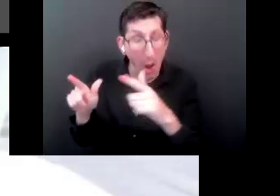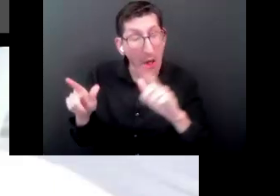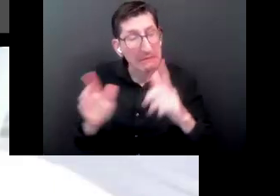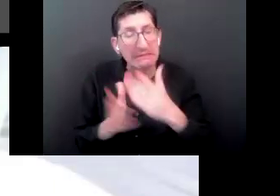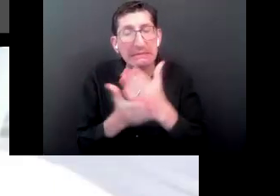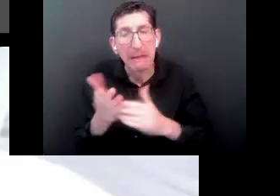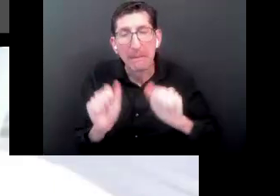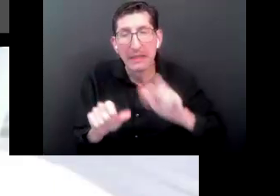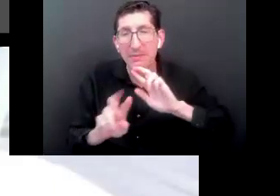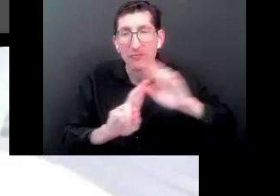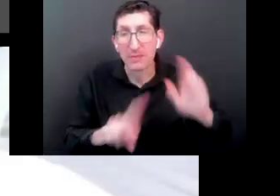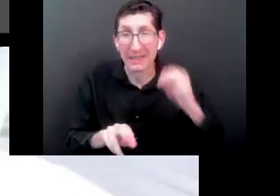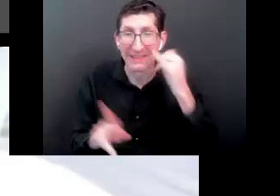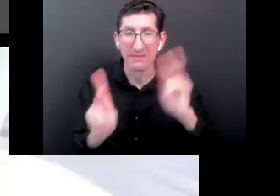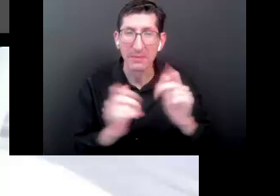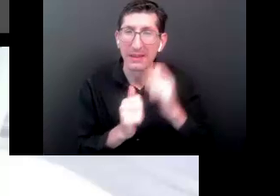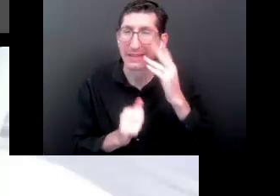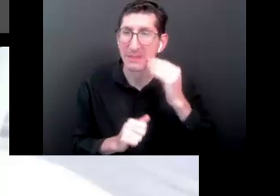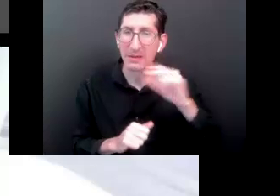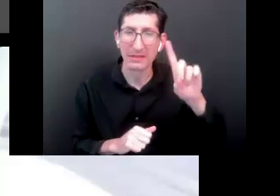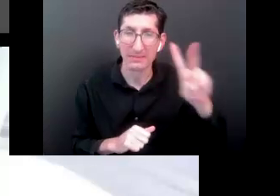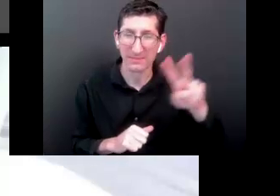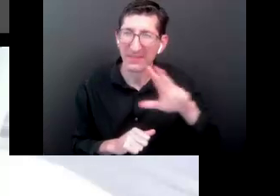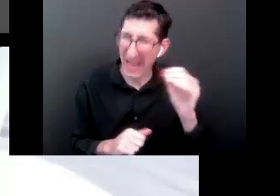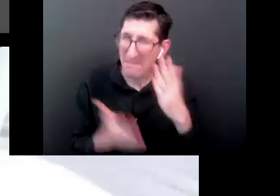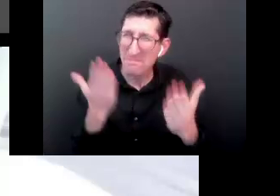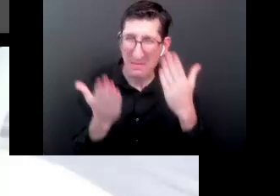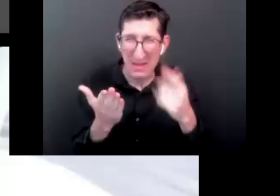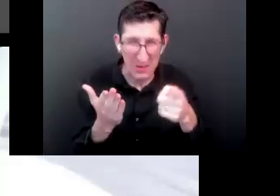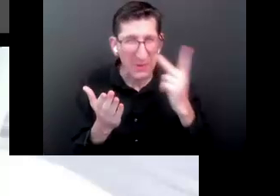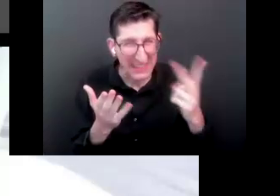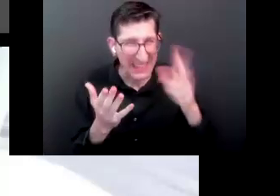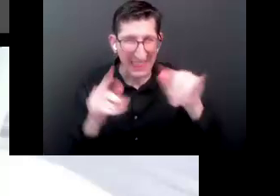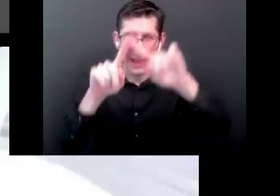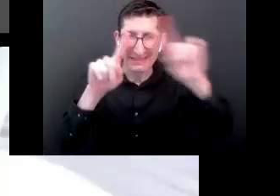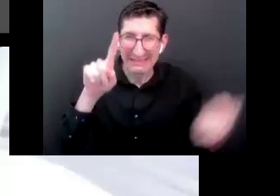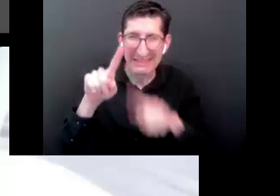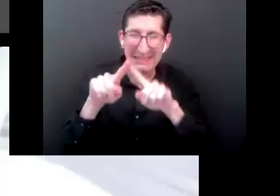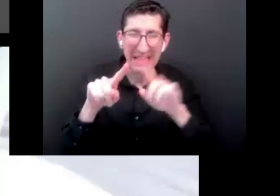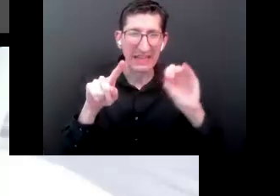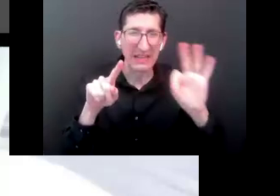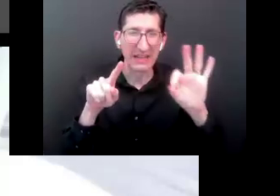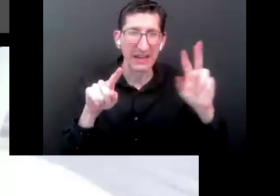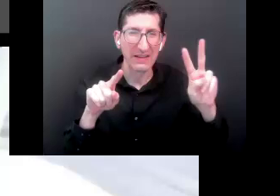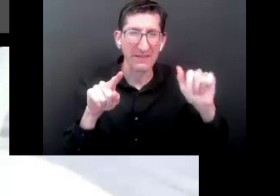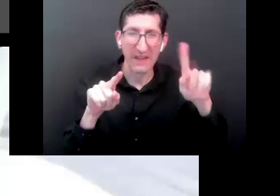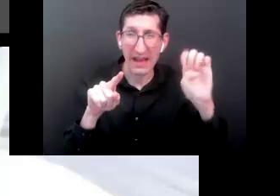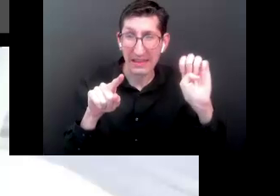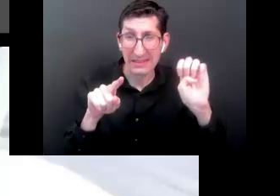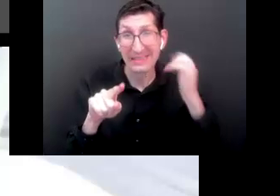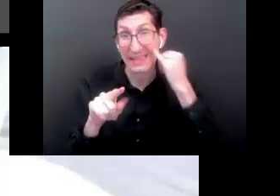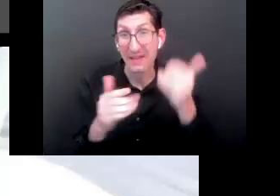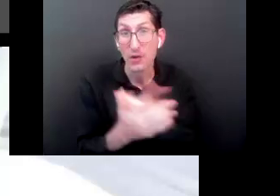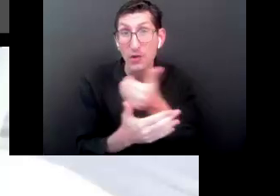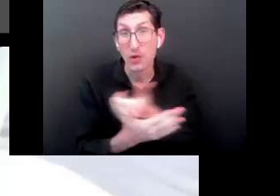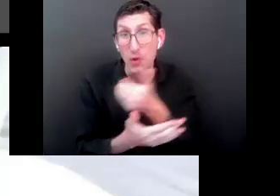And I think many of you may have seen this as power and control cycle of violence. I just wanted to put it here again as a reminder. And if it's new, there's a whole lot of work